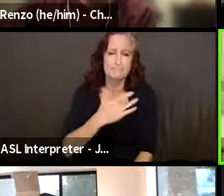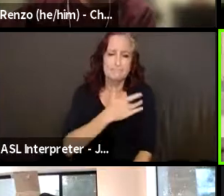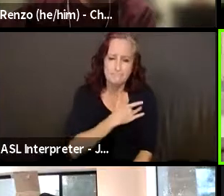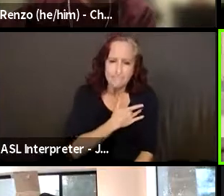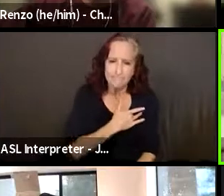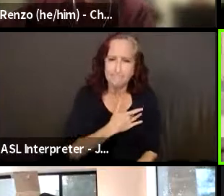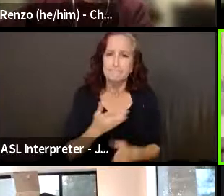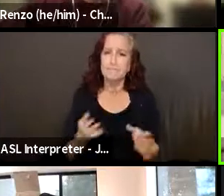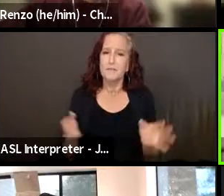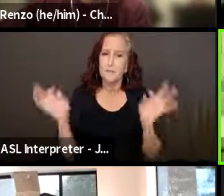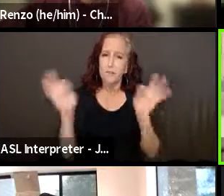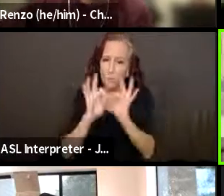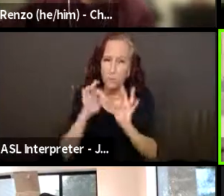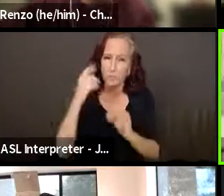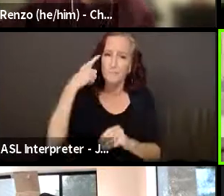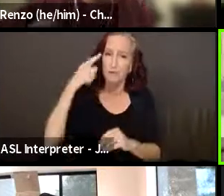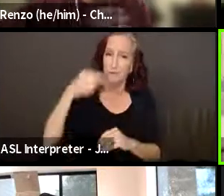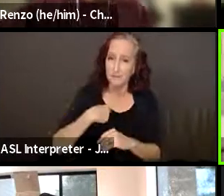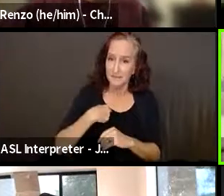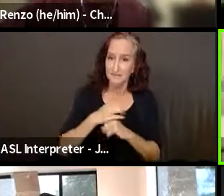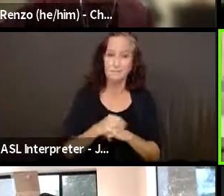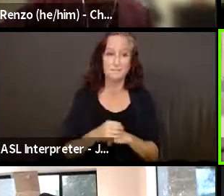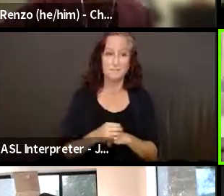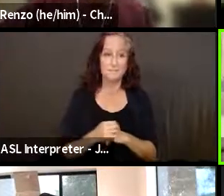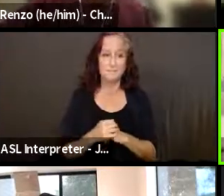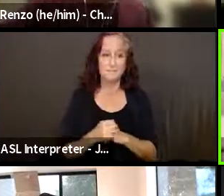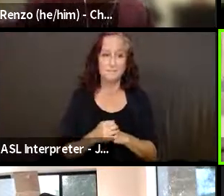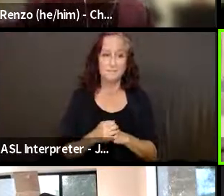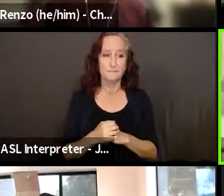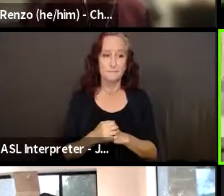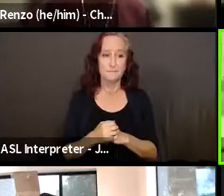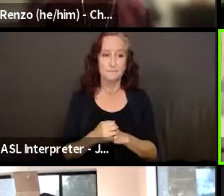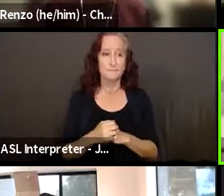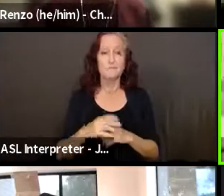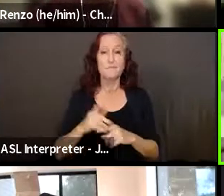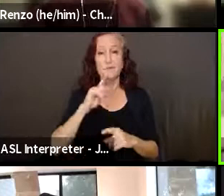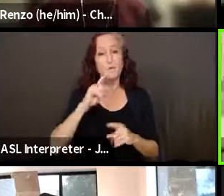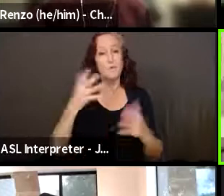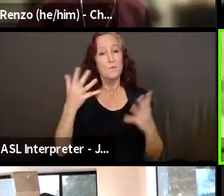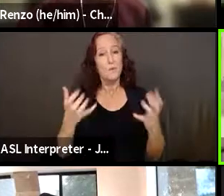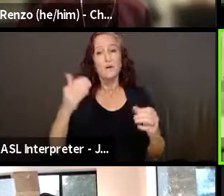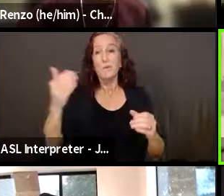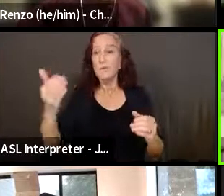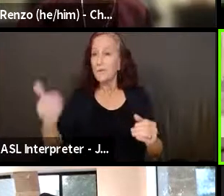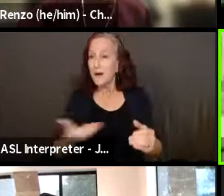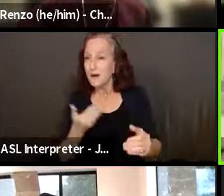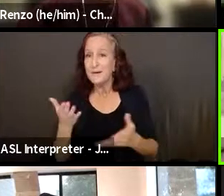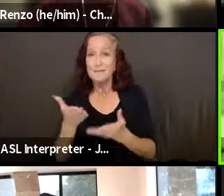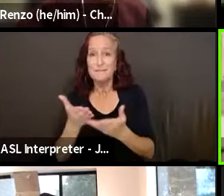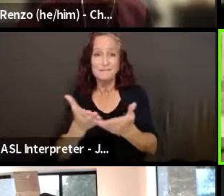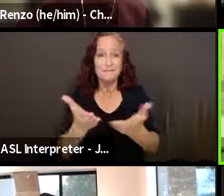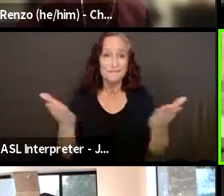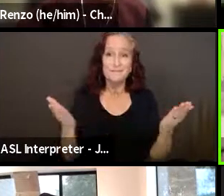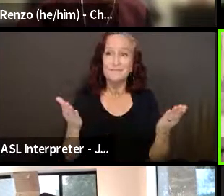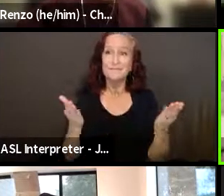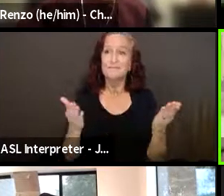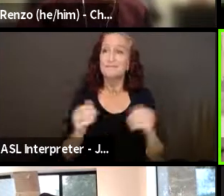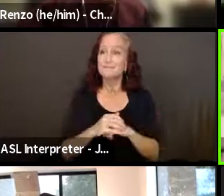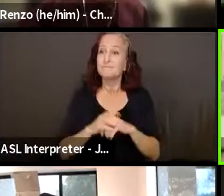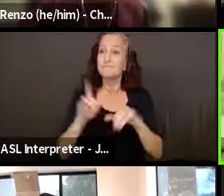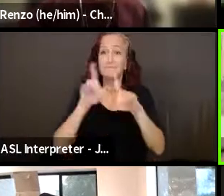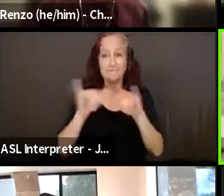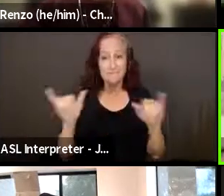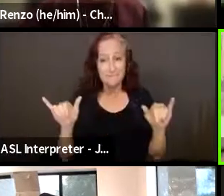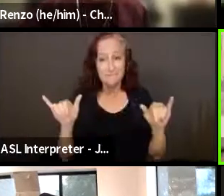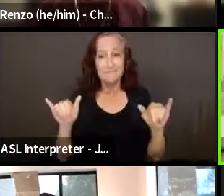very important words. And with this being said, I wanted to say welcome to all of you, but also let